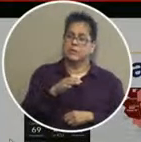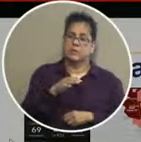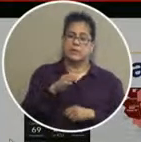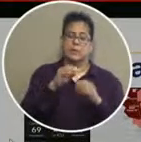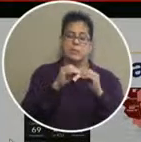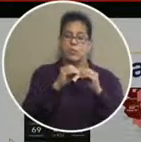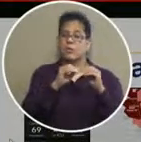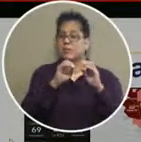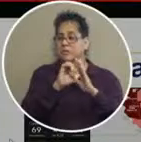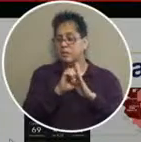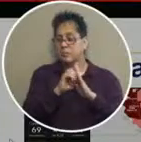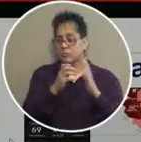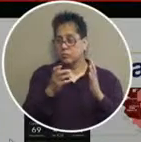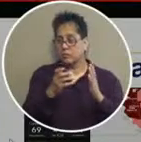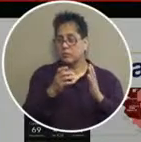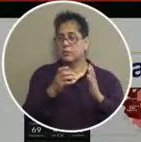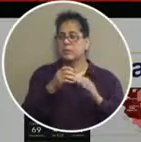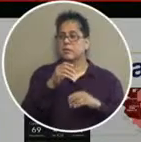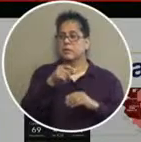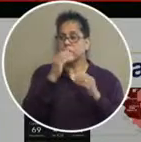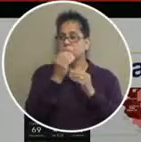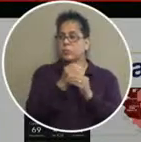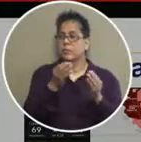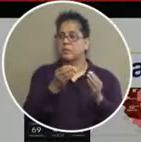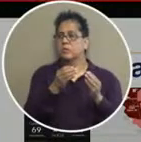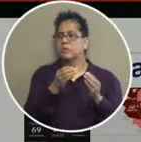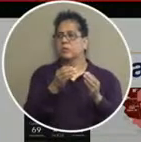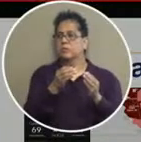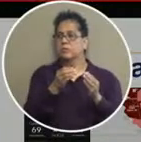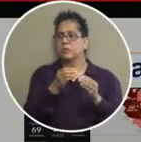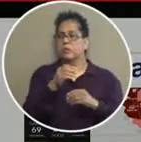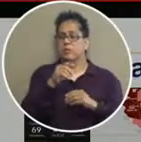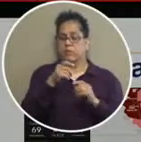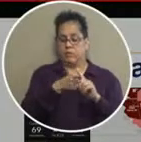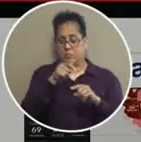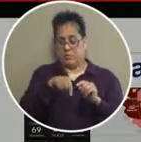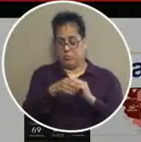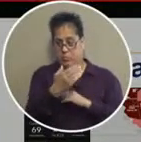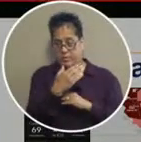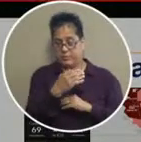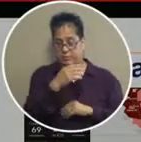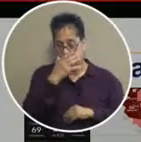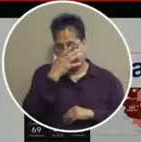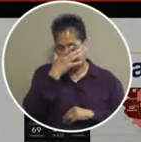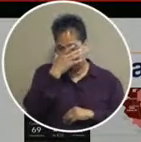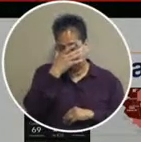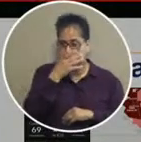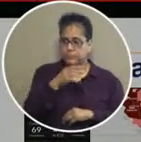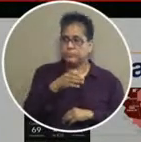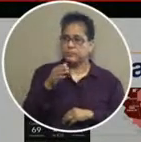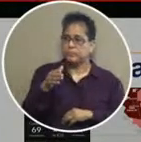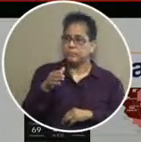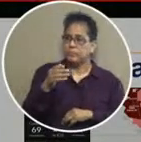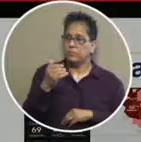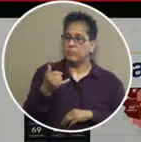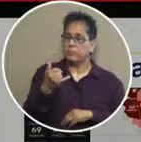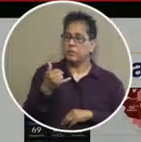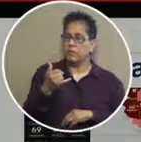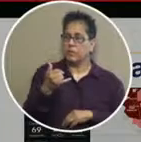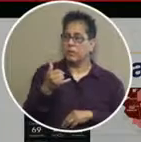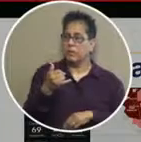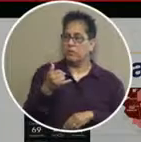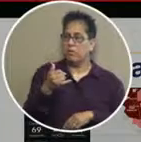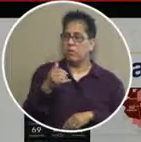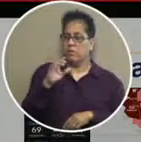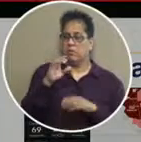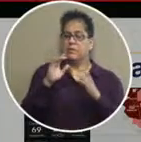More examples of the dashboards. So you saw some of this information with Dr. Ocana's presentation this morning. Next slide. So now